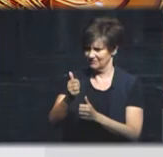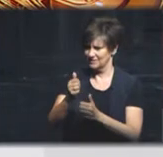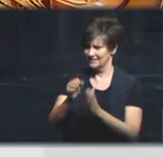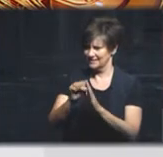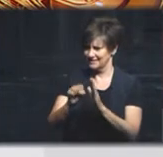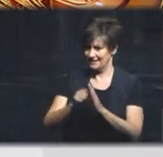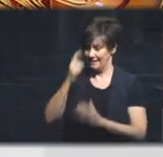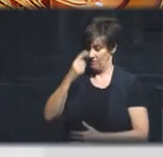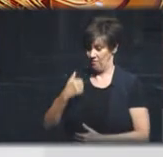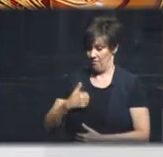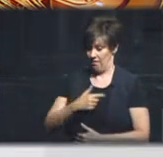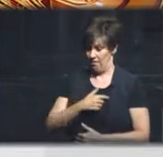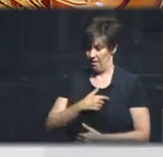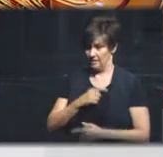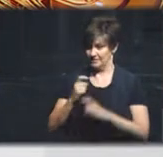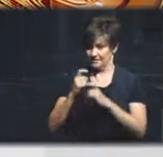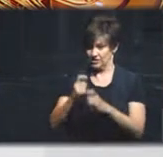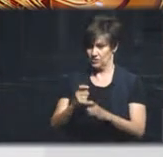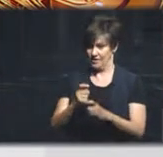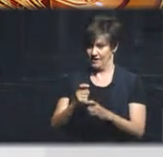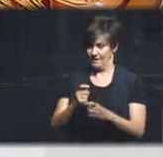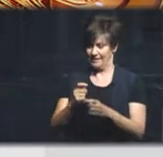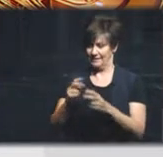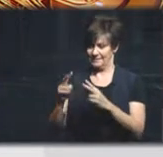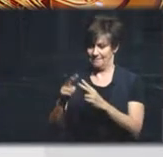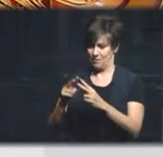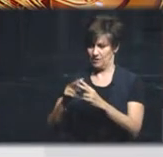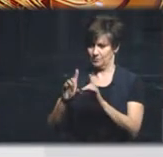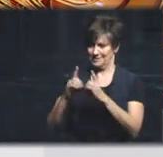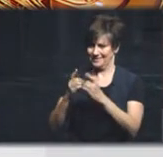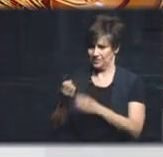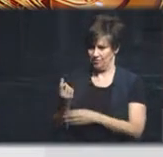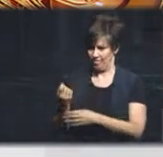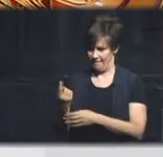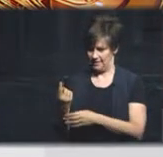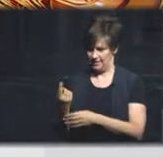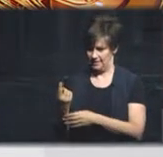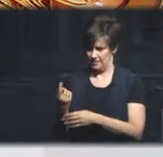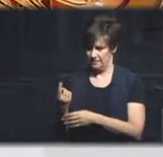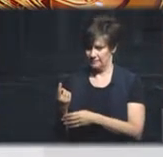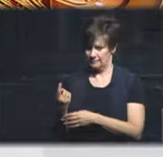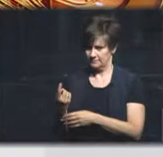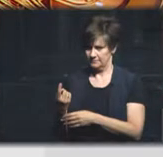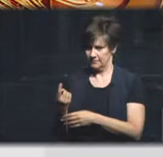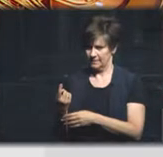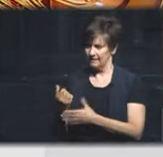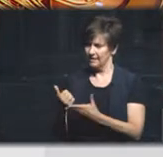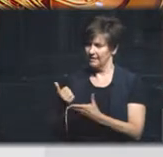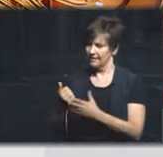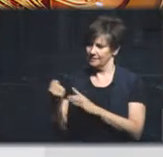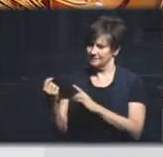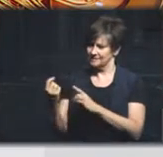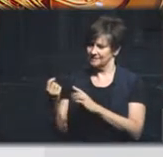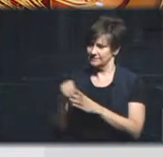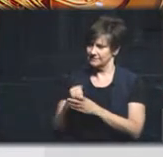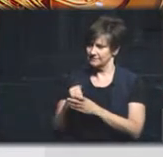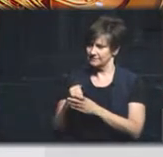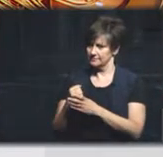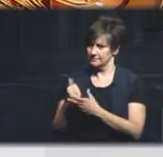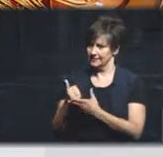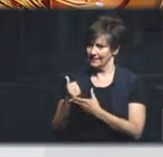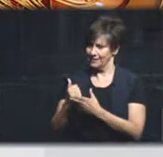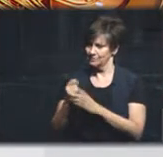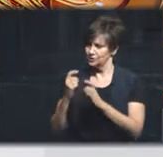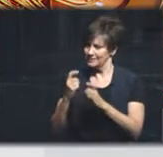it is a grant that is a partnership with District 11 in particular, and helps to get students who are not college